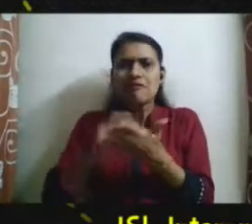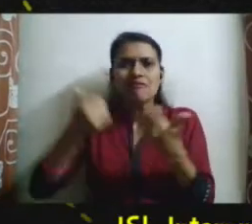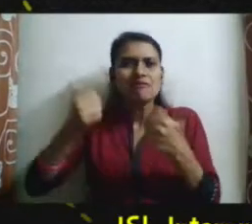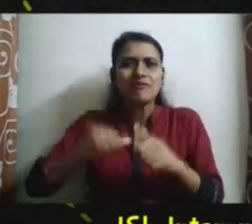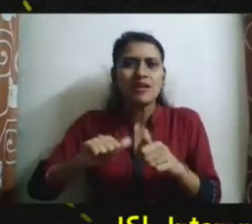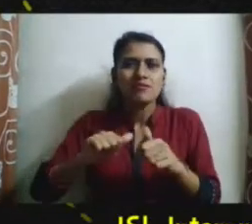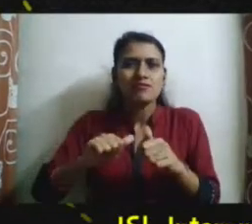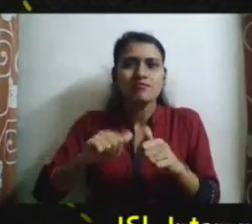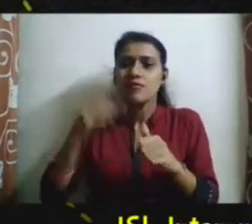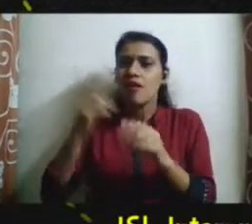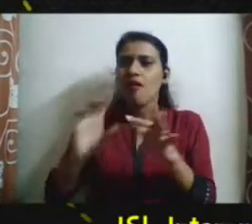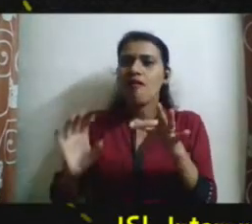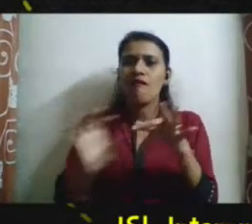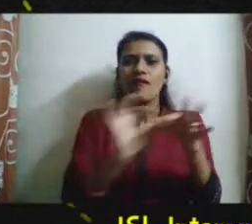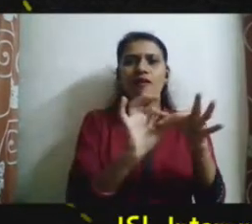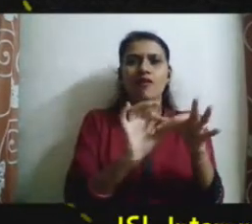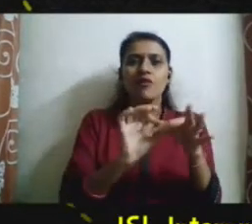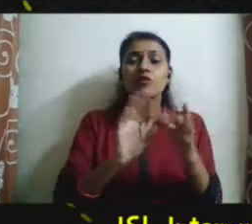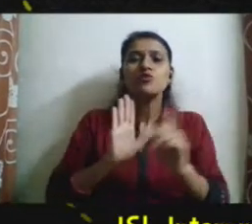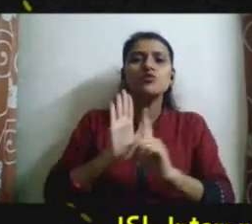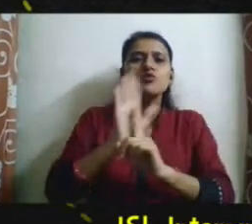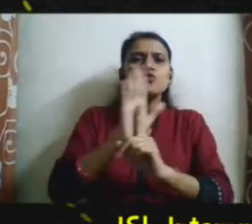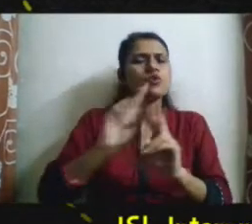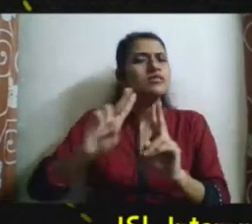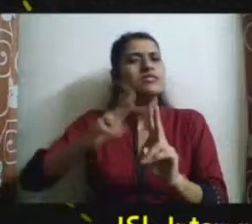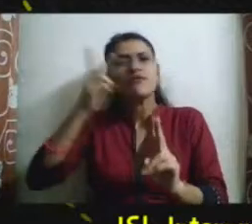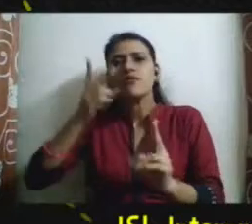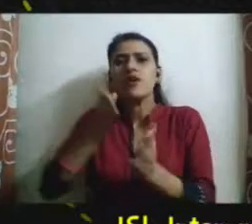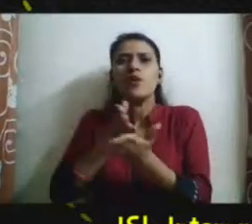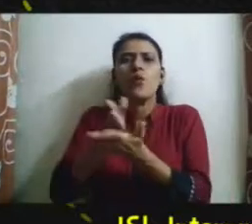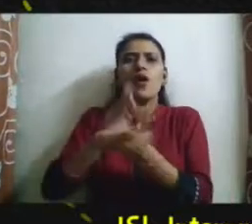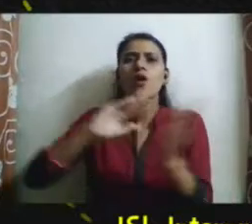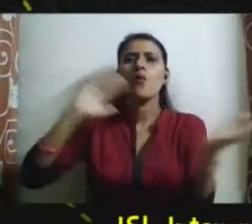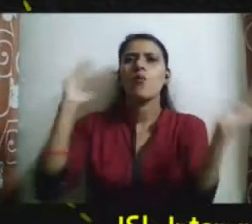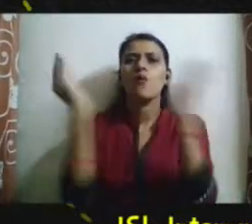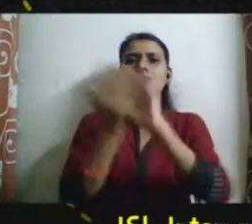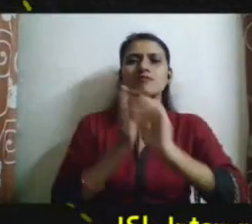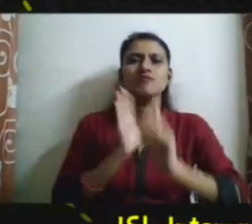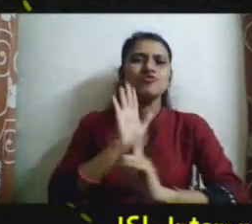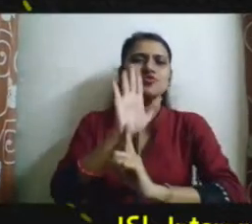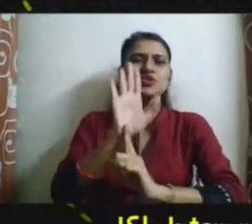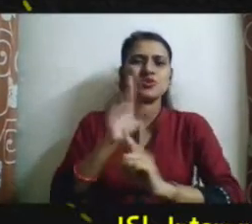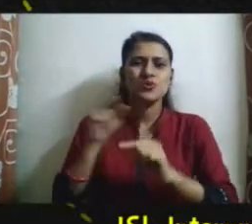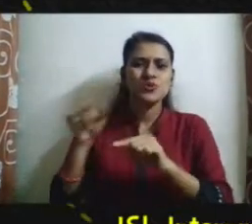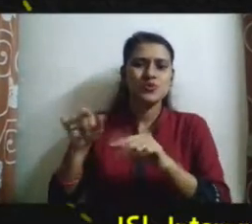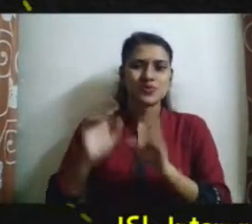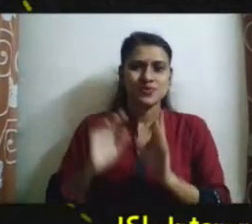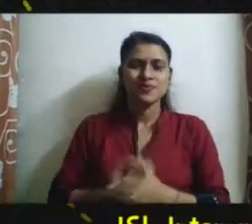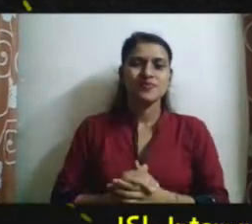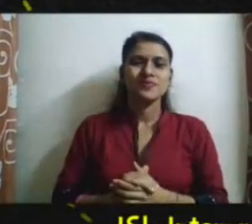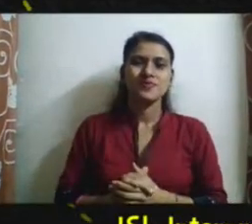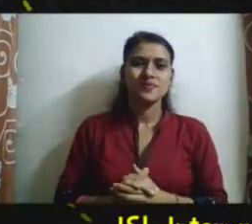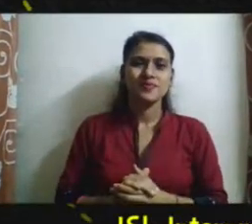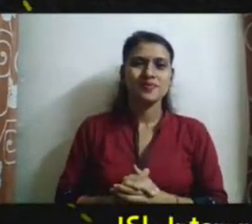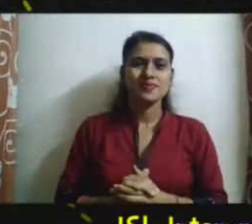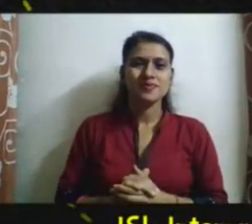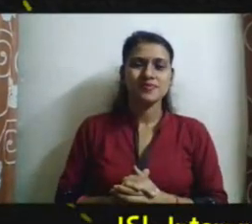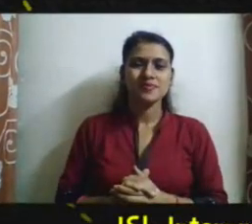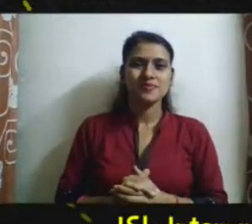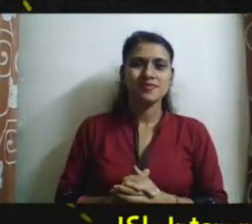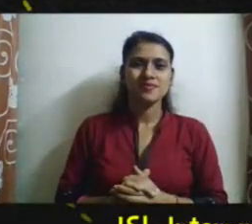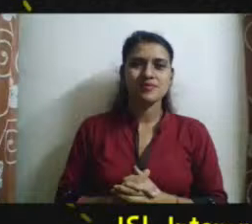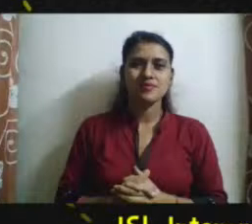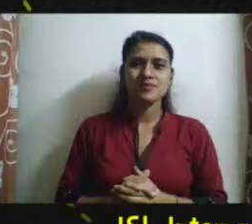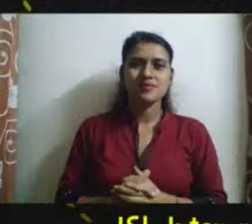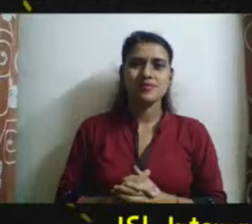in art, and they show us a completely different view of the world if we will just open ourselves out to that. So I'm going